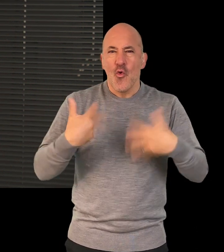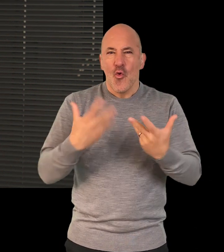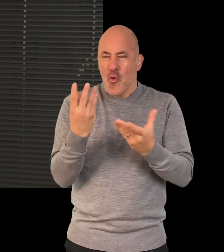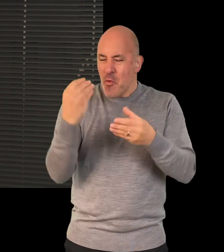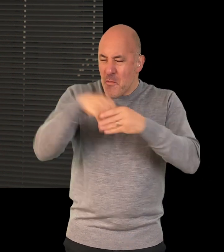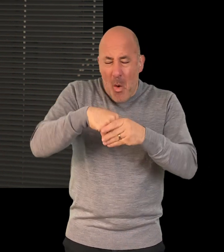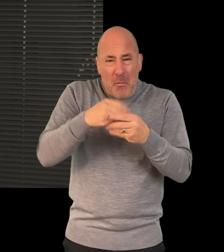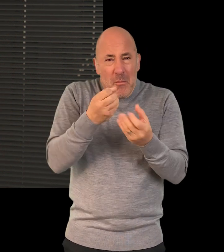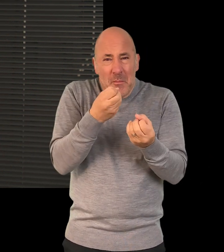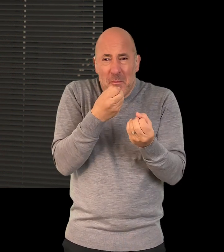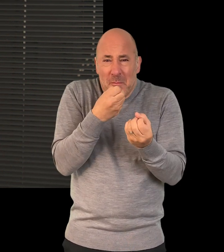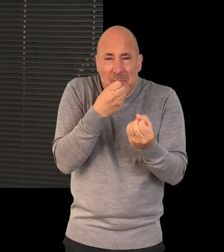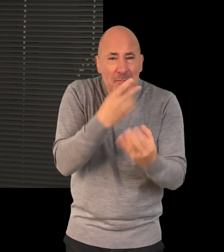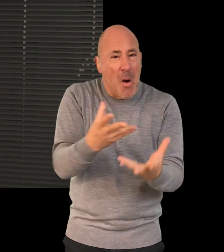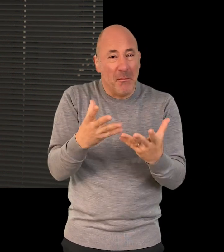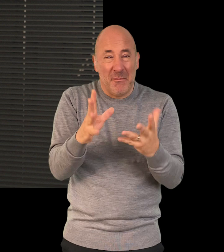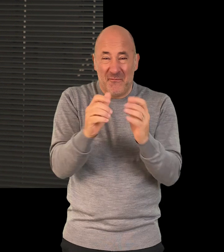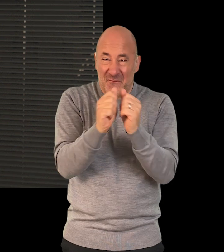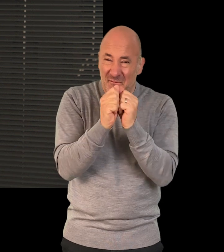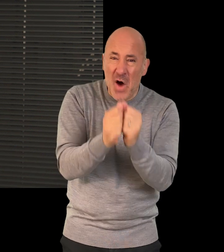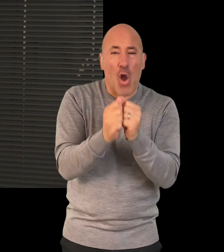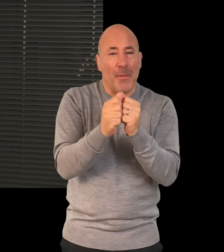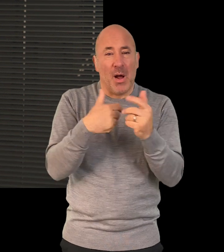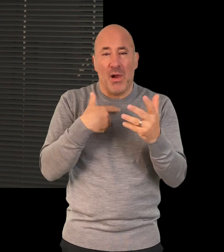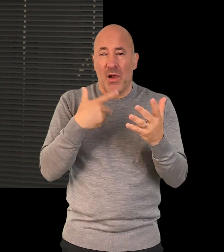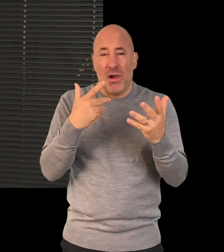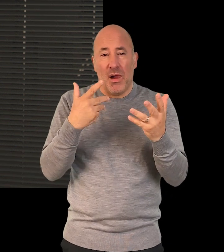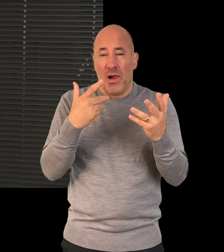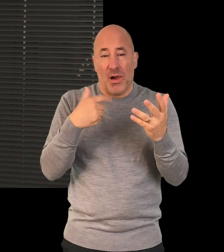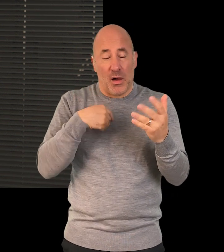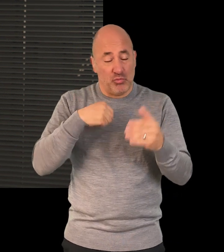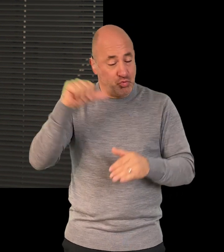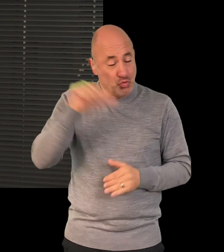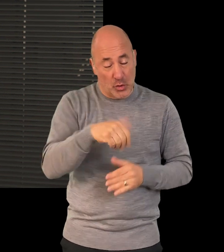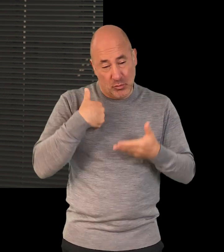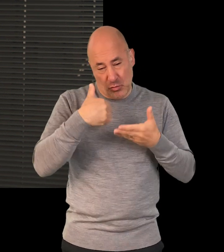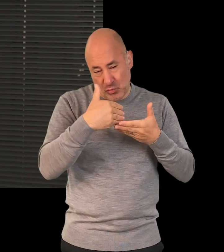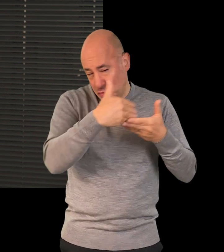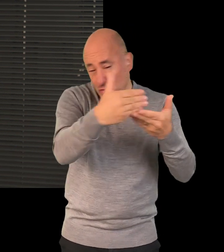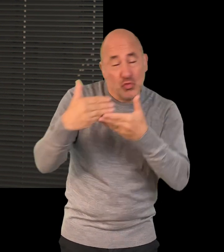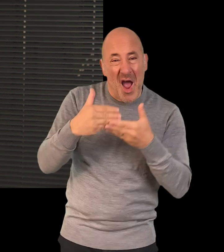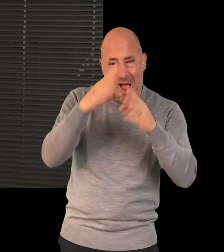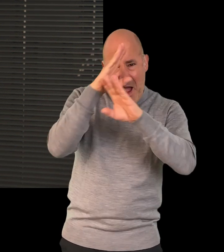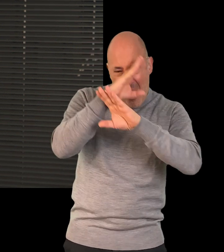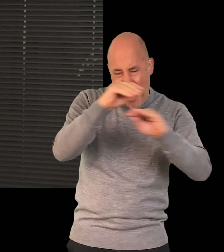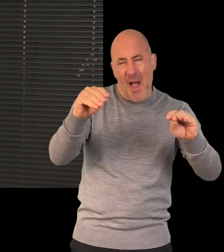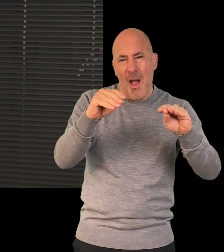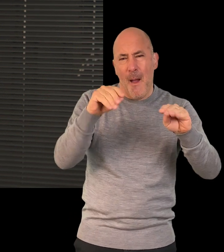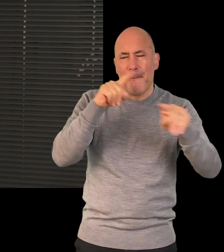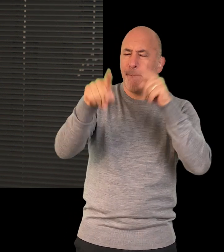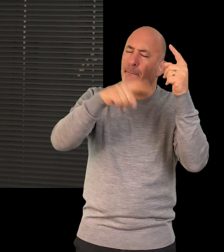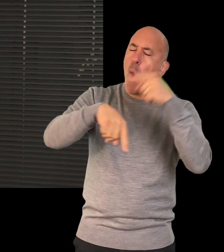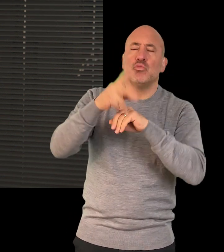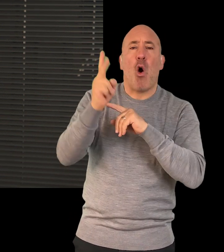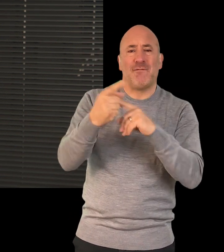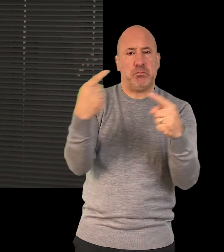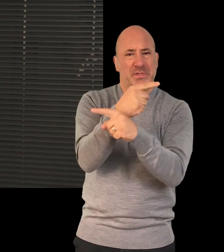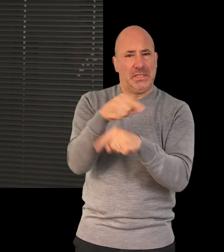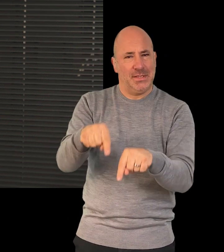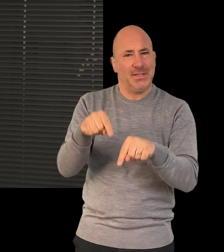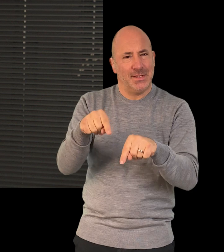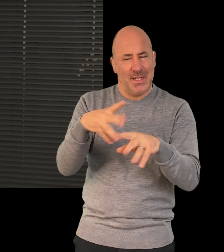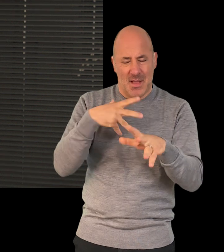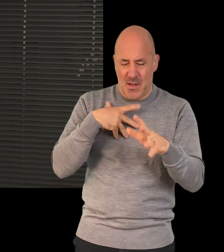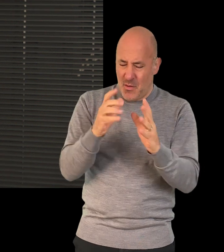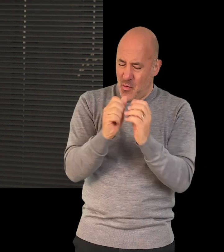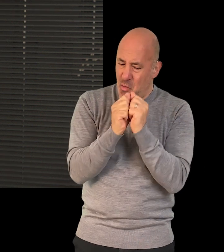huge richness to disability culture that I think is valuable and is part of our shared culture, but is